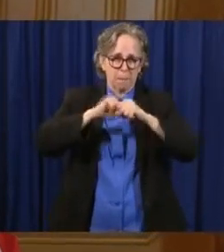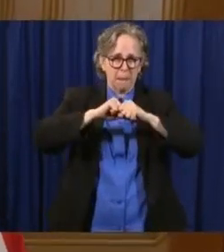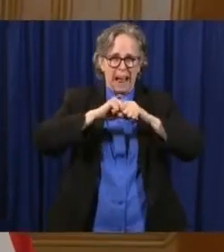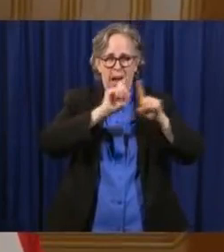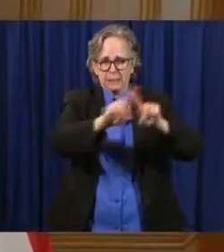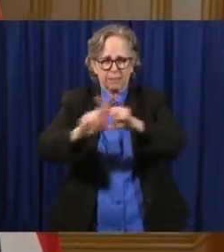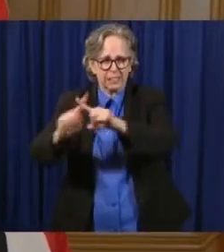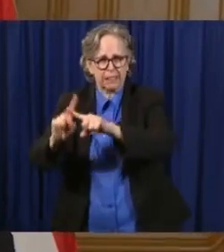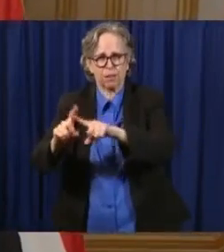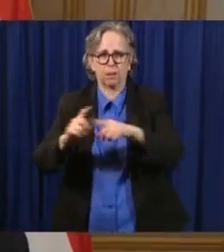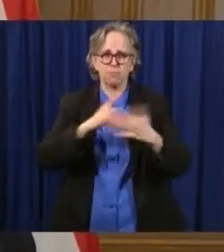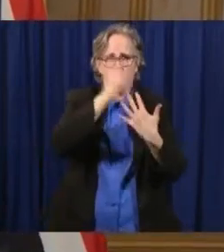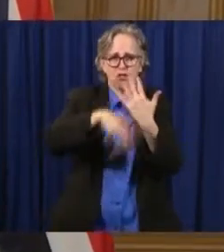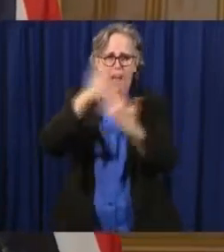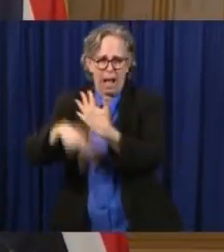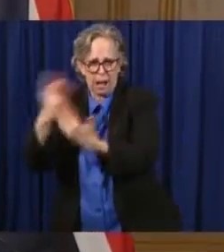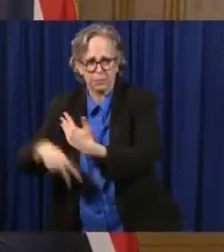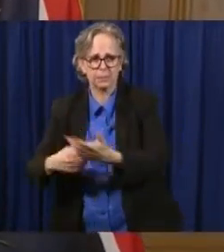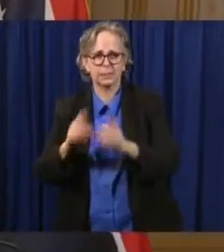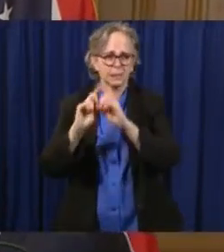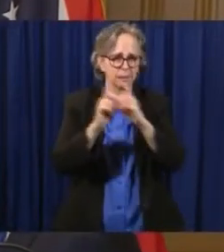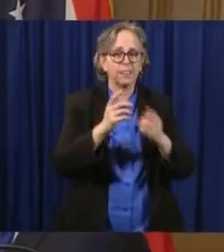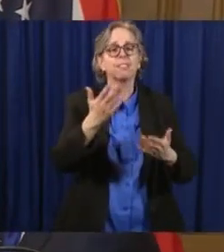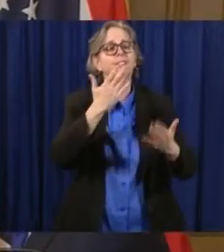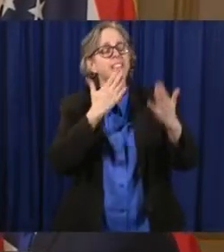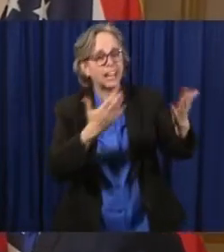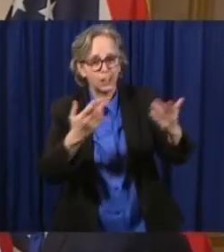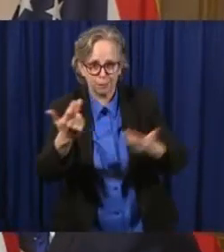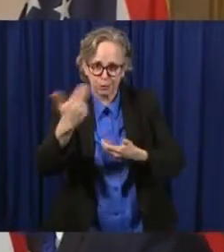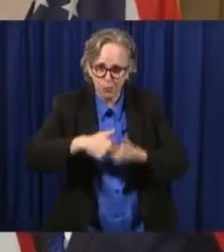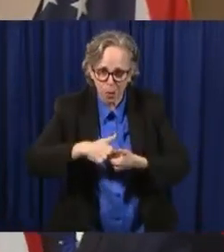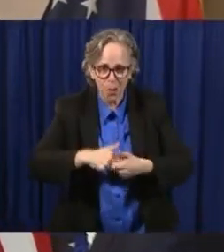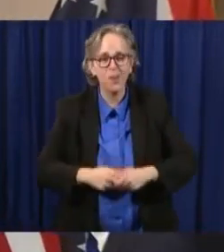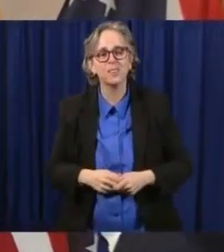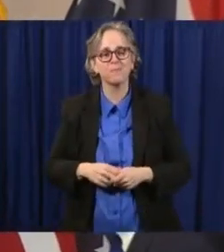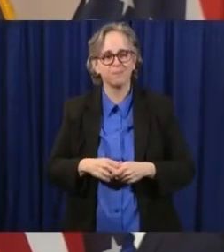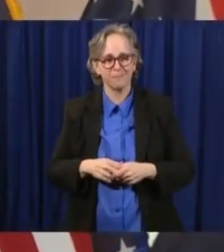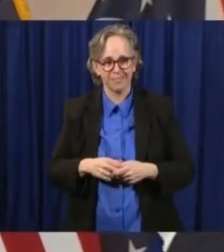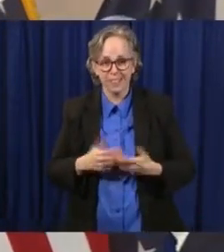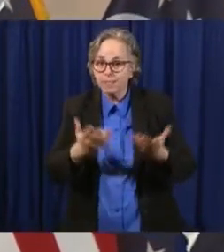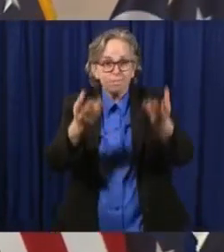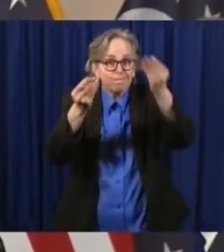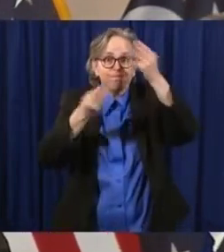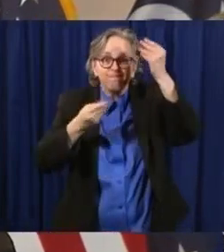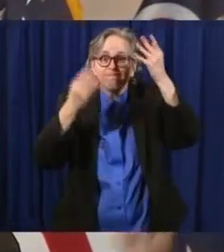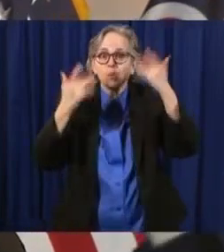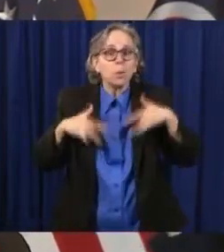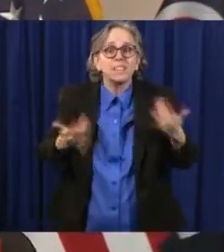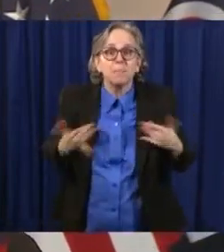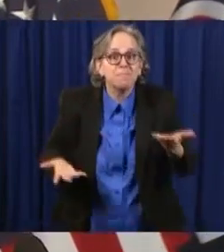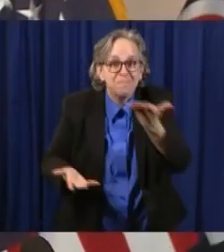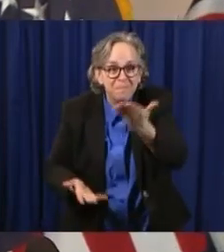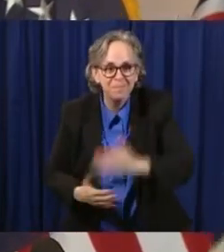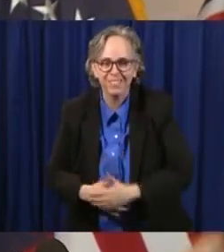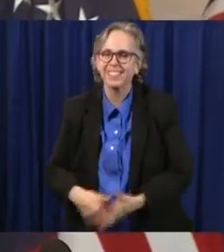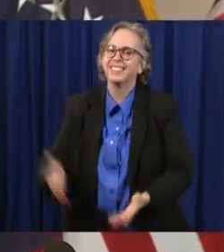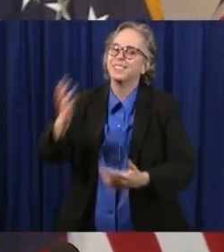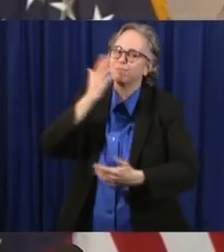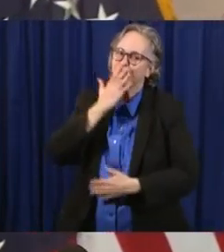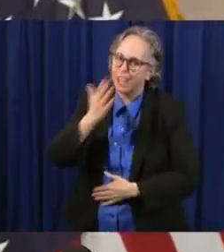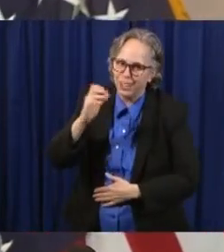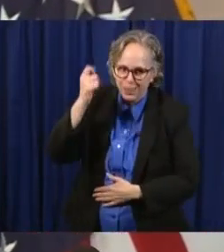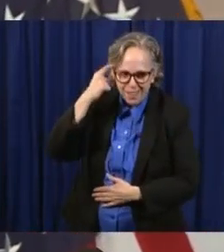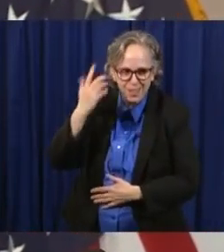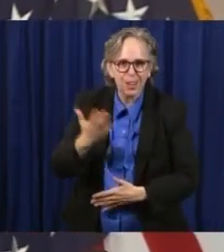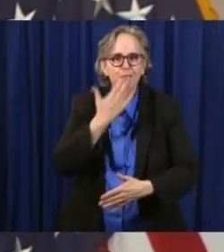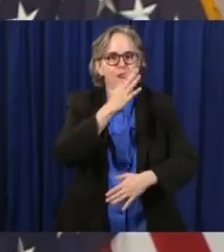for, there you are. Thanks for being with us, and give us a little report. Thank you, Governor. Good